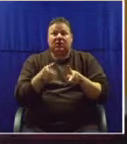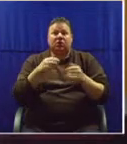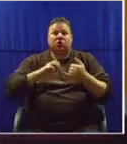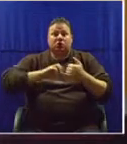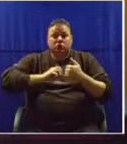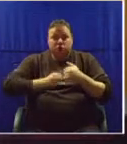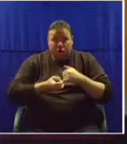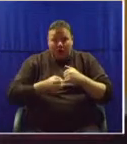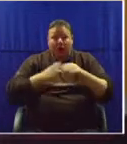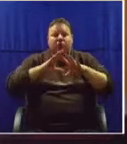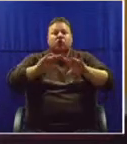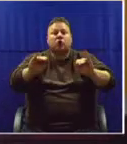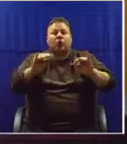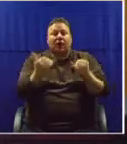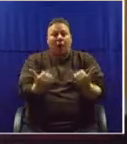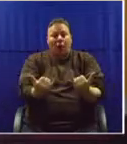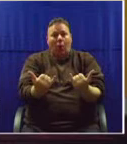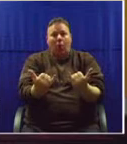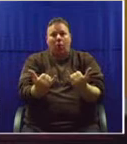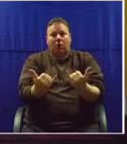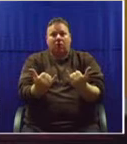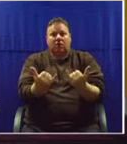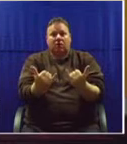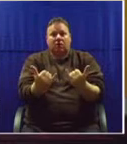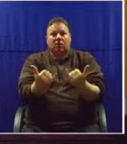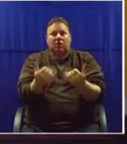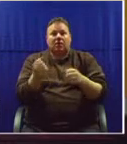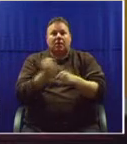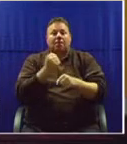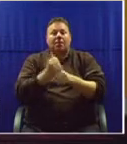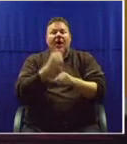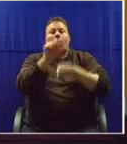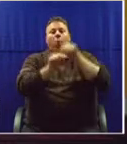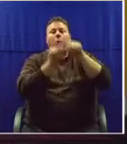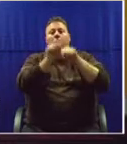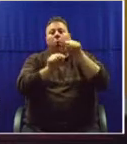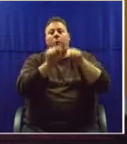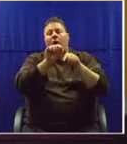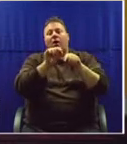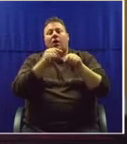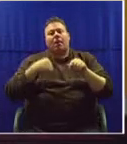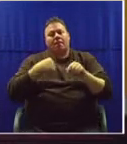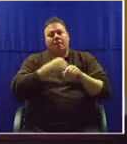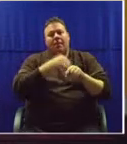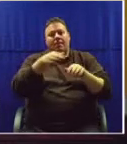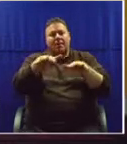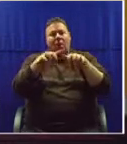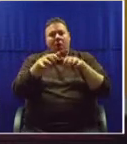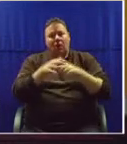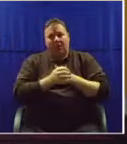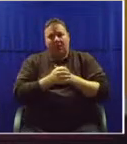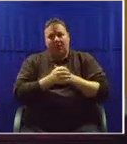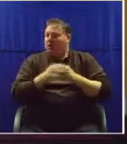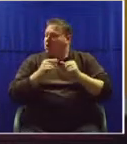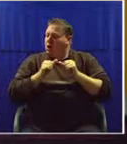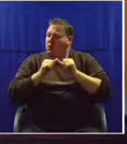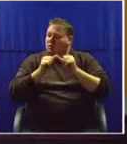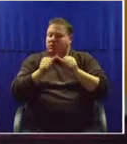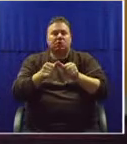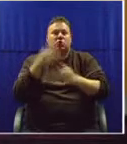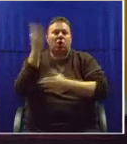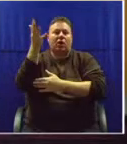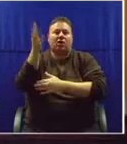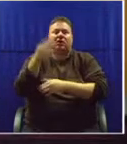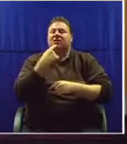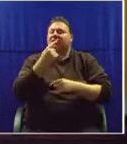tried to stop you now, when you were making reflections on members of parliament, you continued to speak, and I said